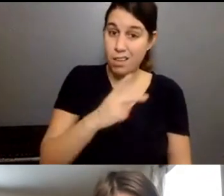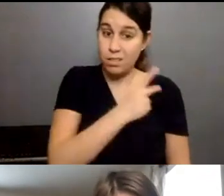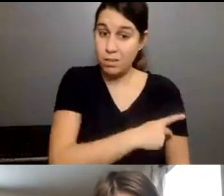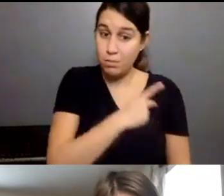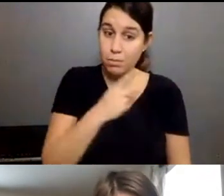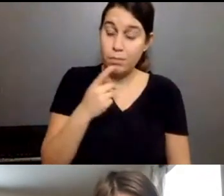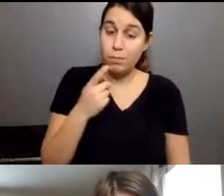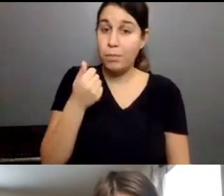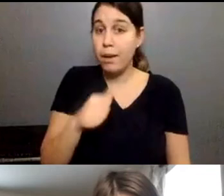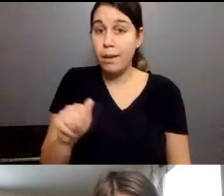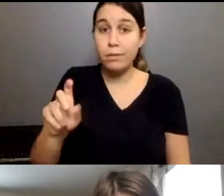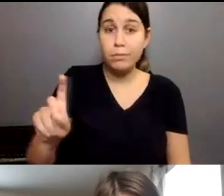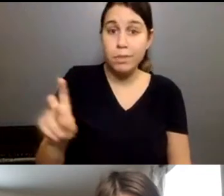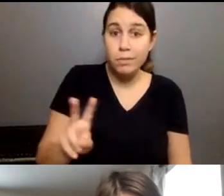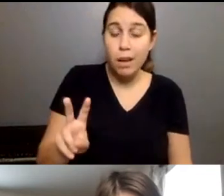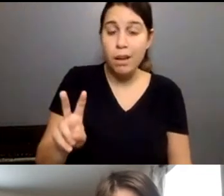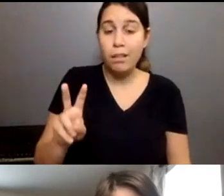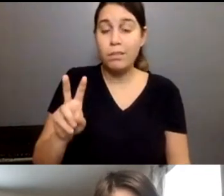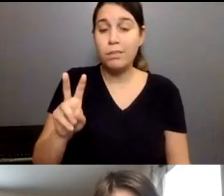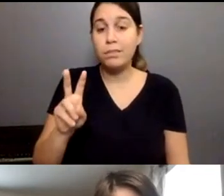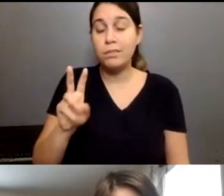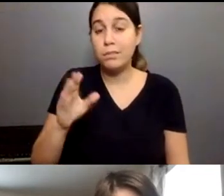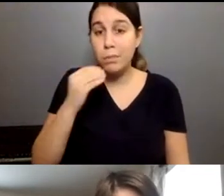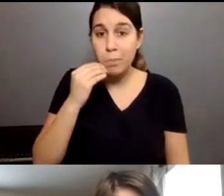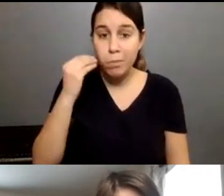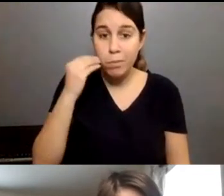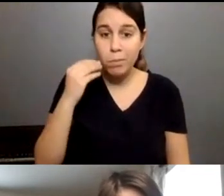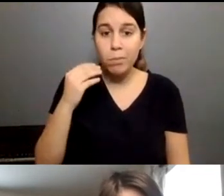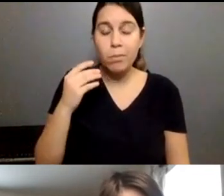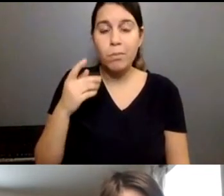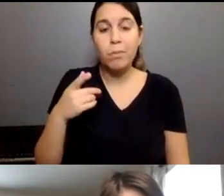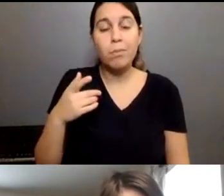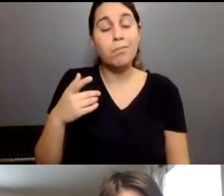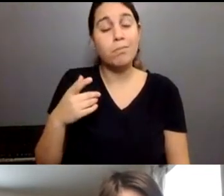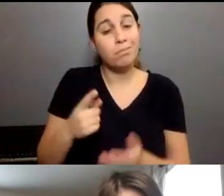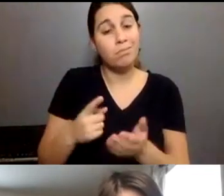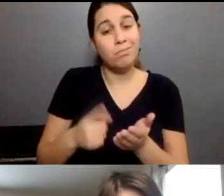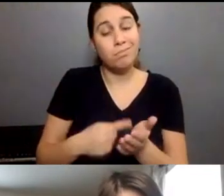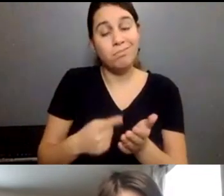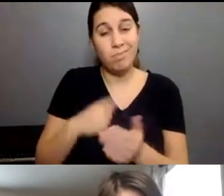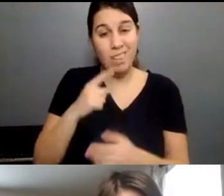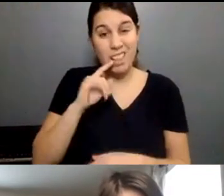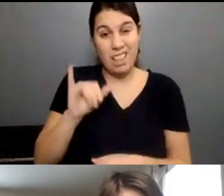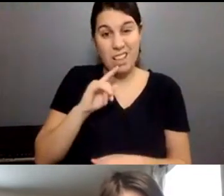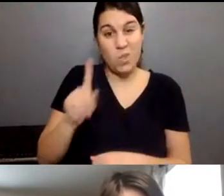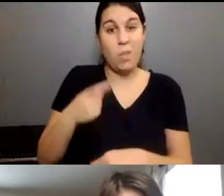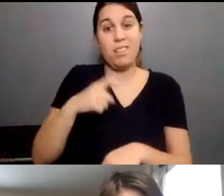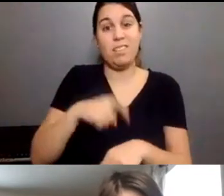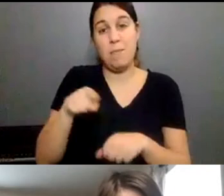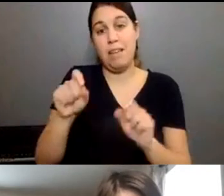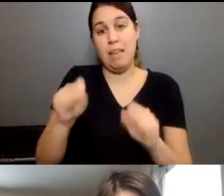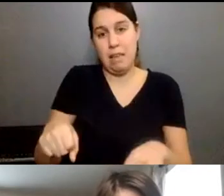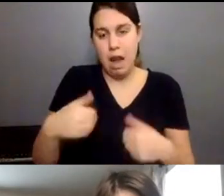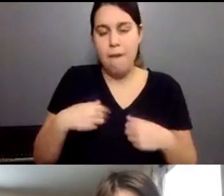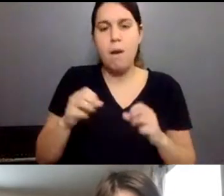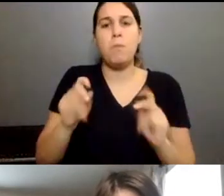experiencing any domestic violence? Sometimes this be their only chance when they get to their doctor's appointment to say yes. And then that's when